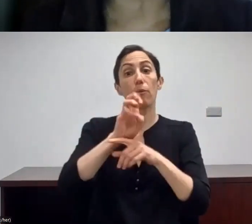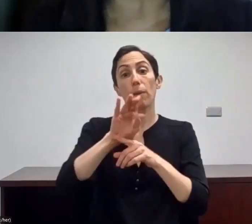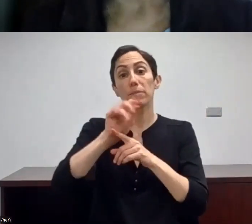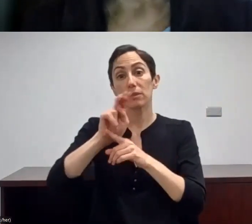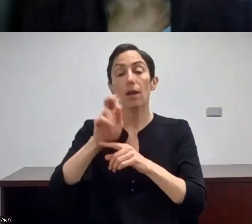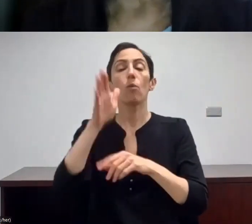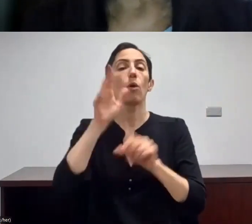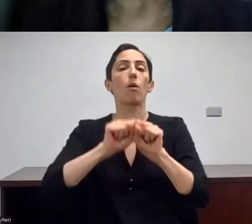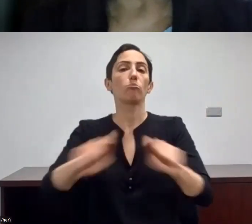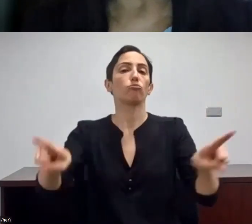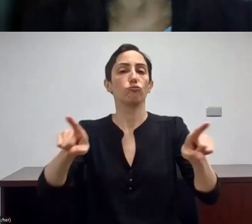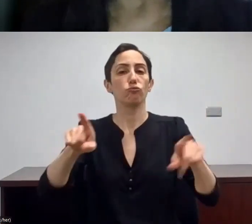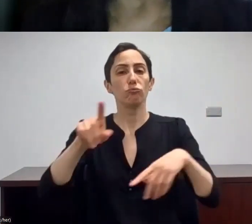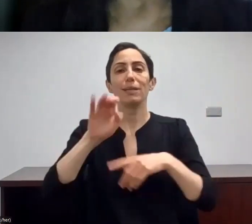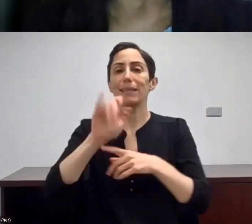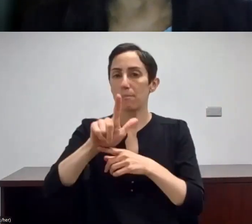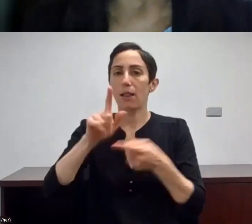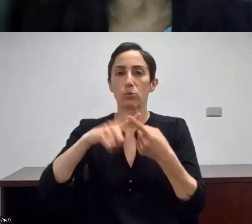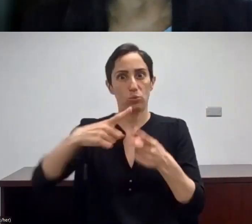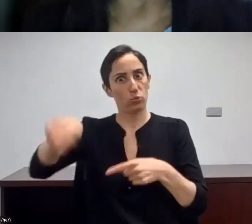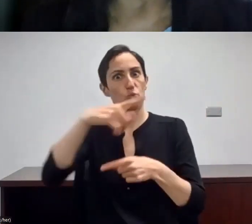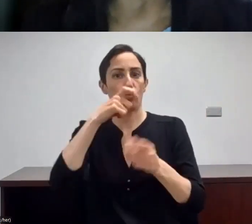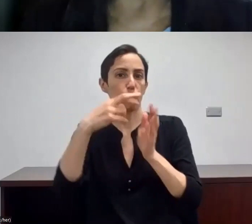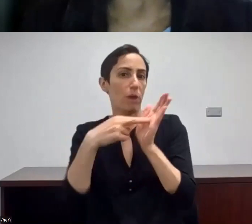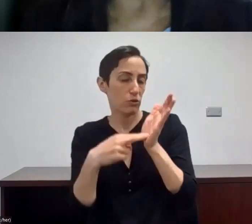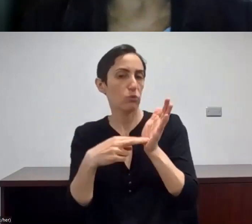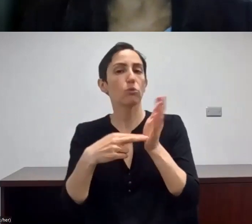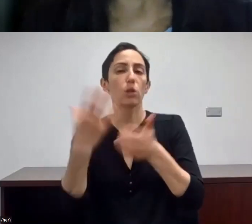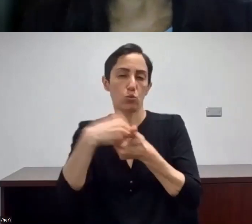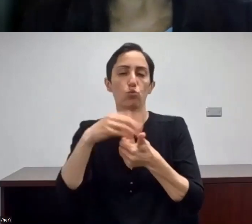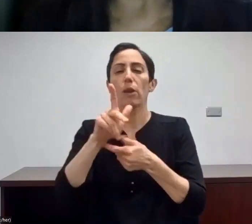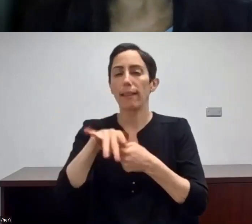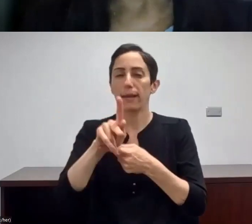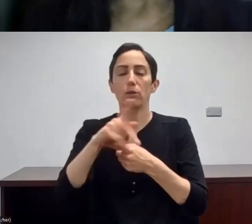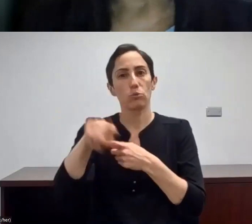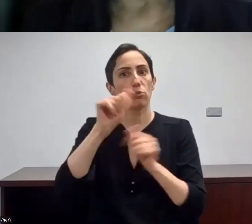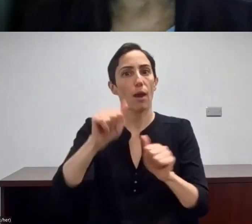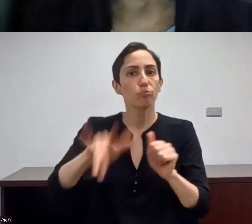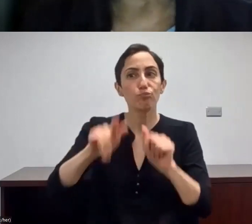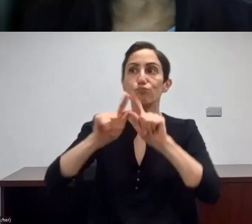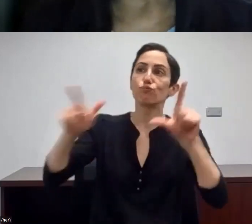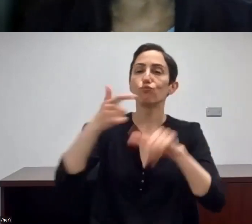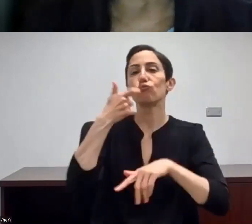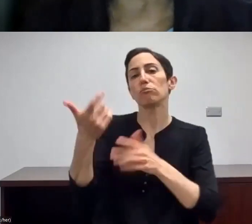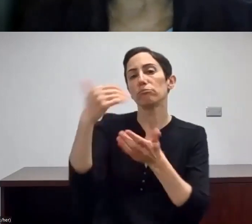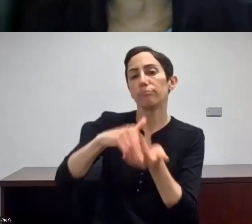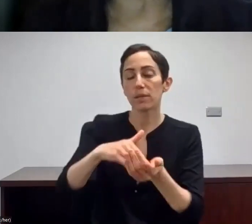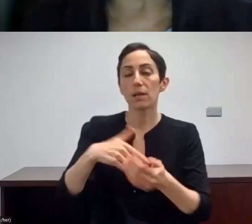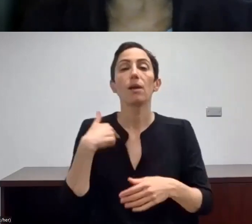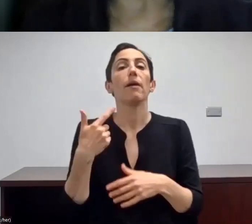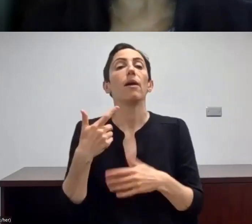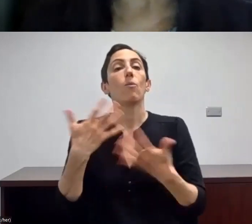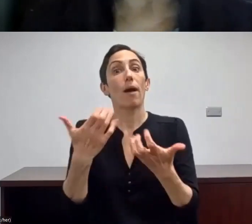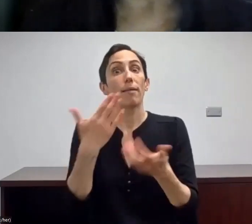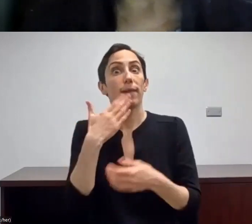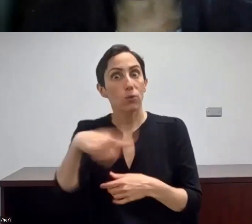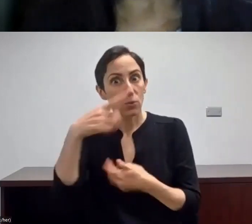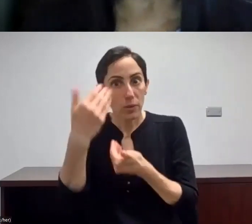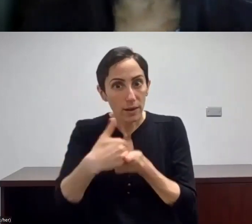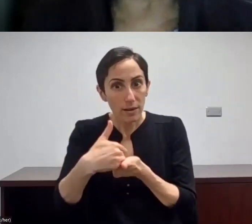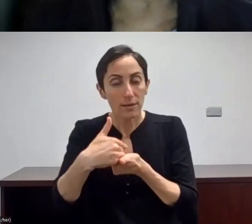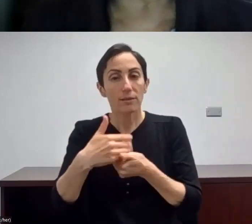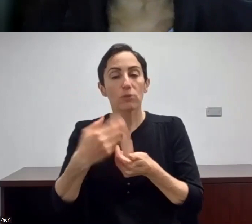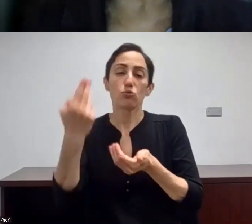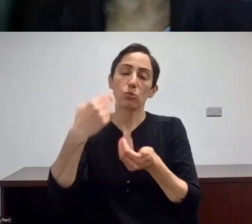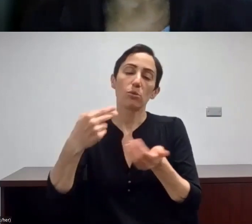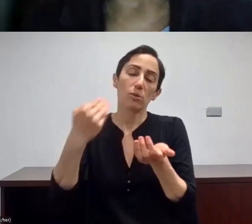next week. I want to thank you all again and encourage you to join us for our next community conversation in August.